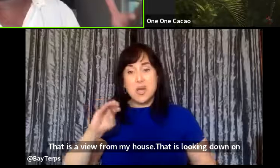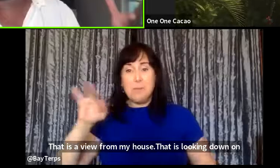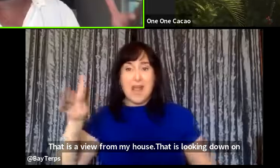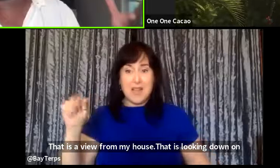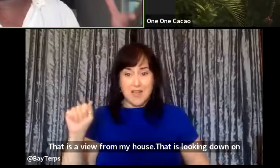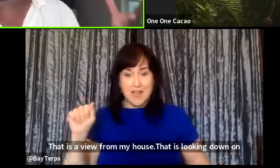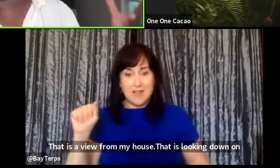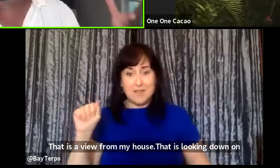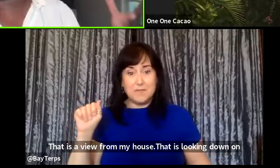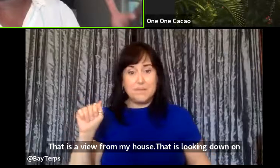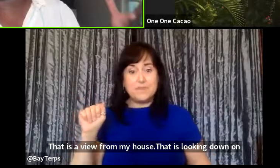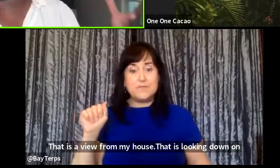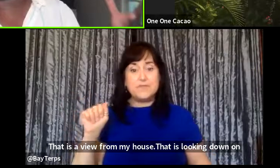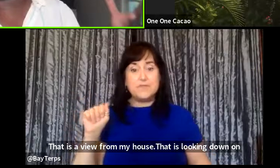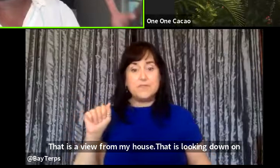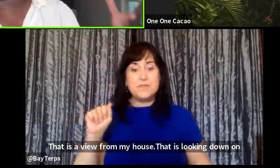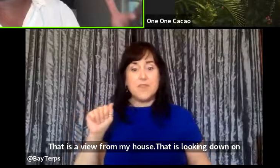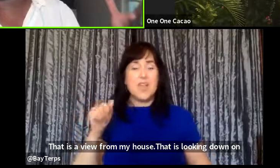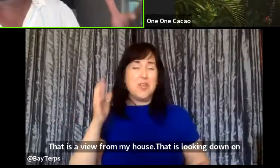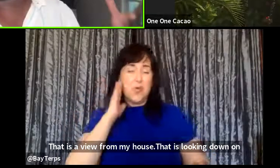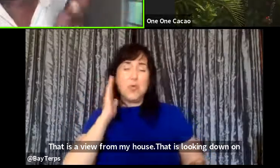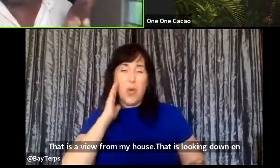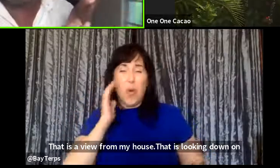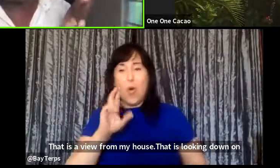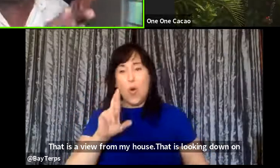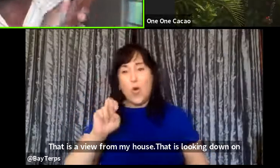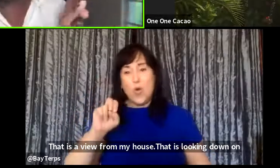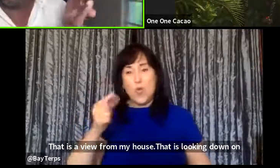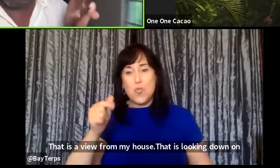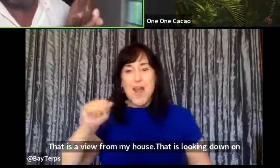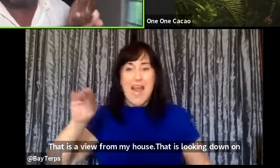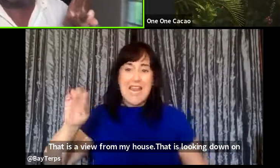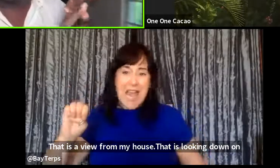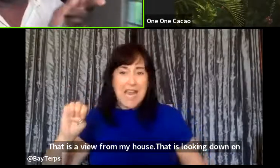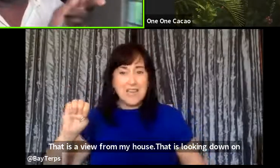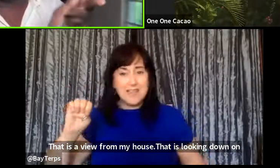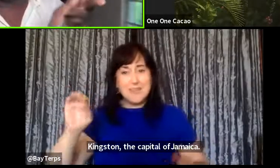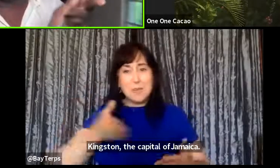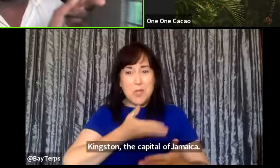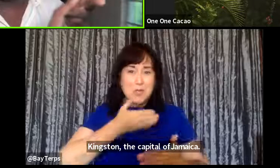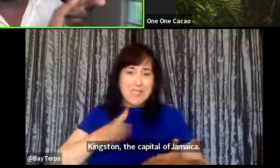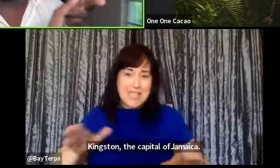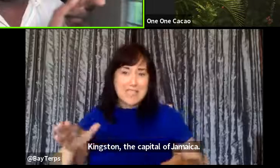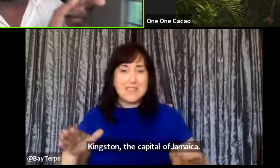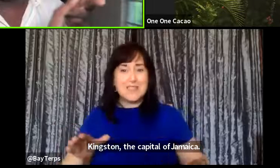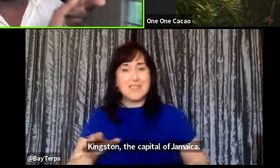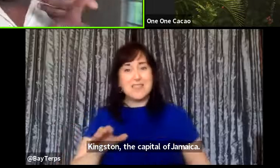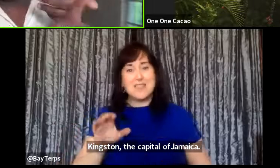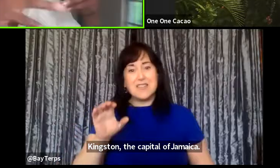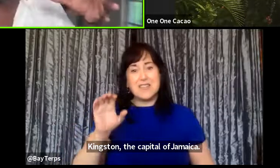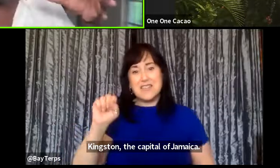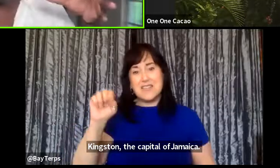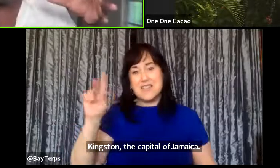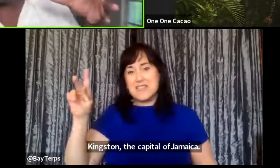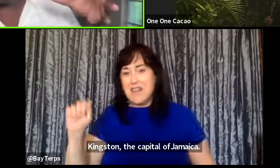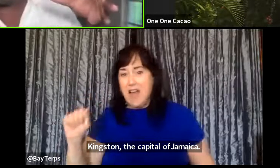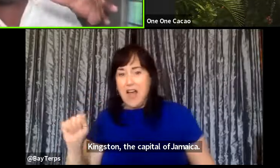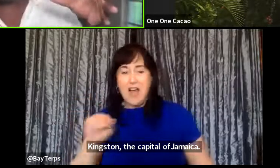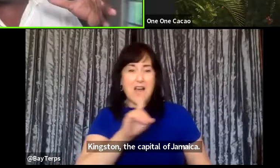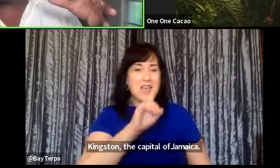So prime example, reggae, rocksteady, ska, mento, dub,